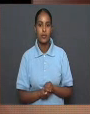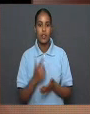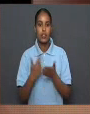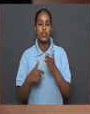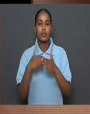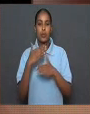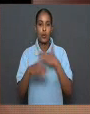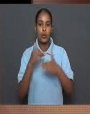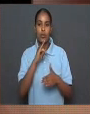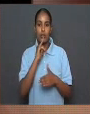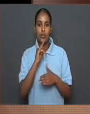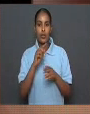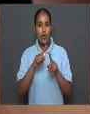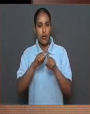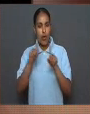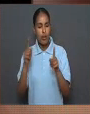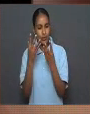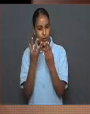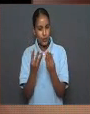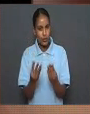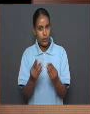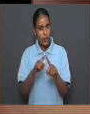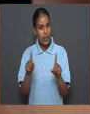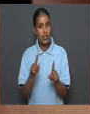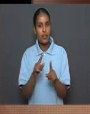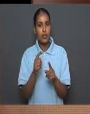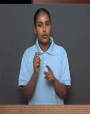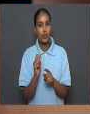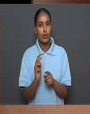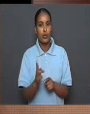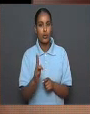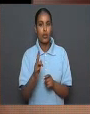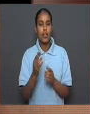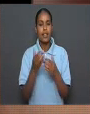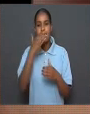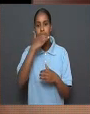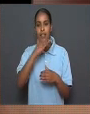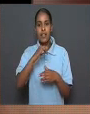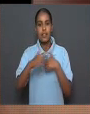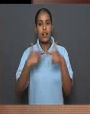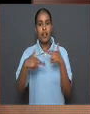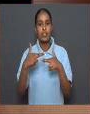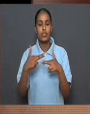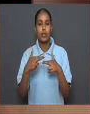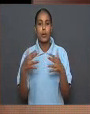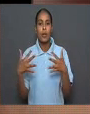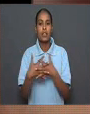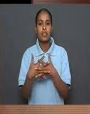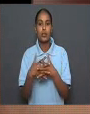This process is quite slow, but it is quickened by heating the reaction mixture